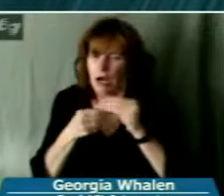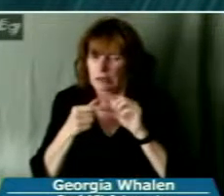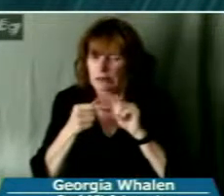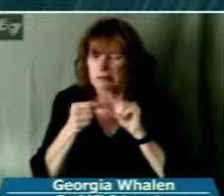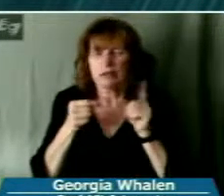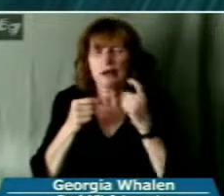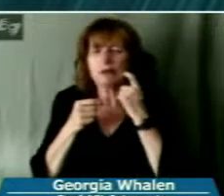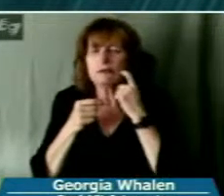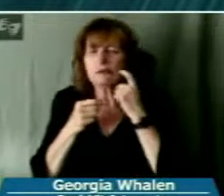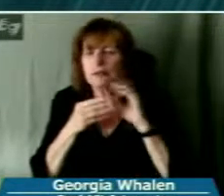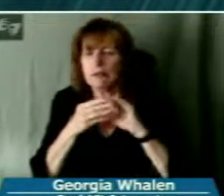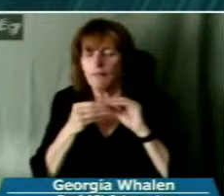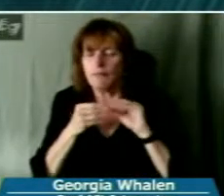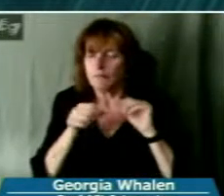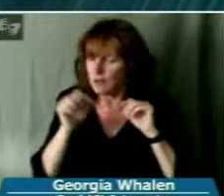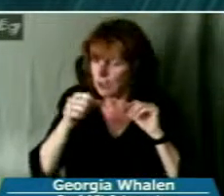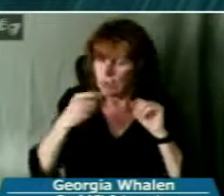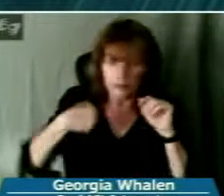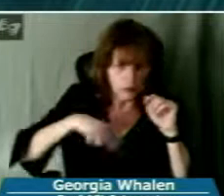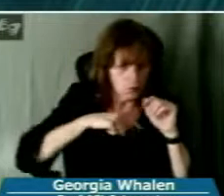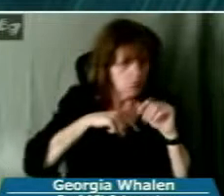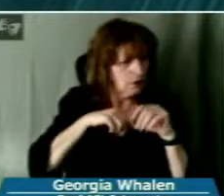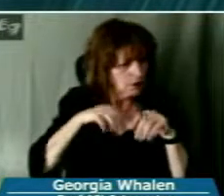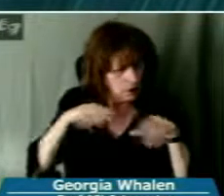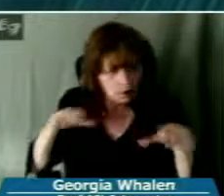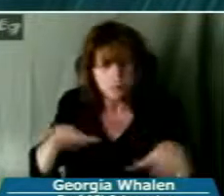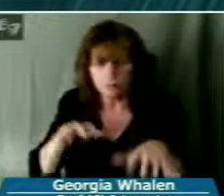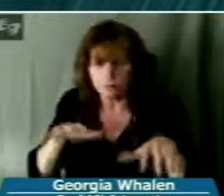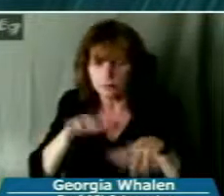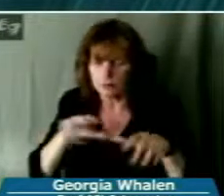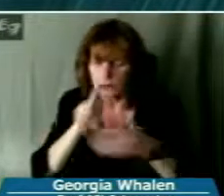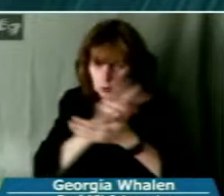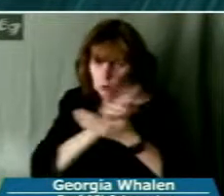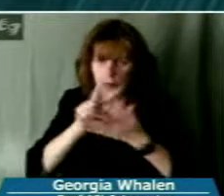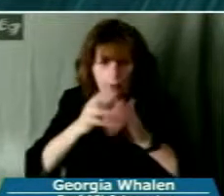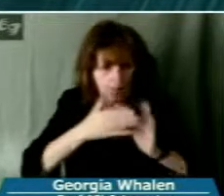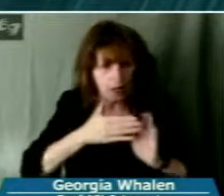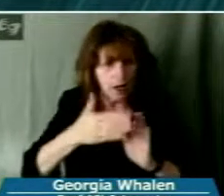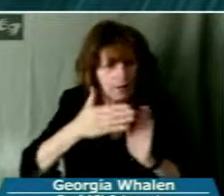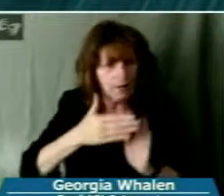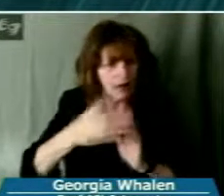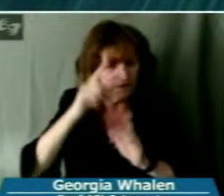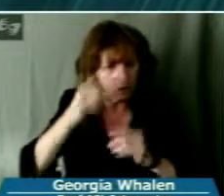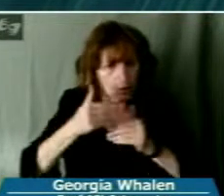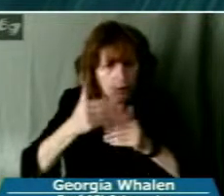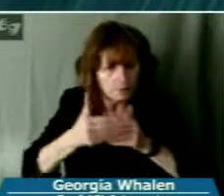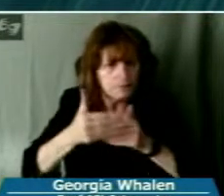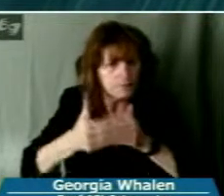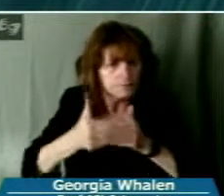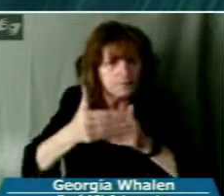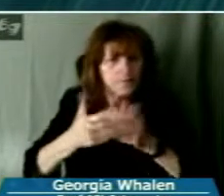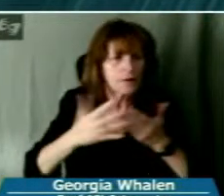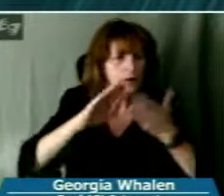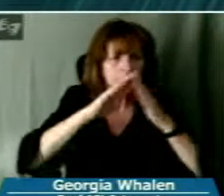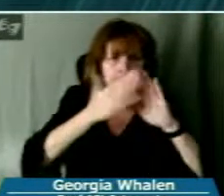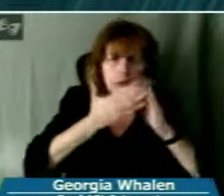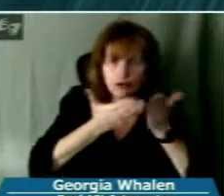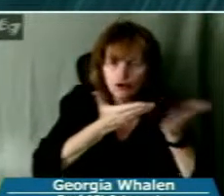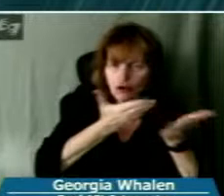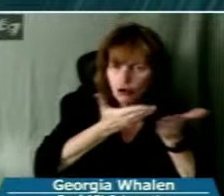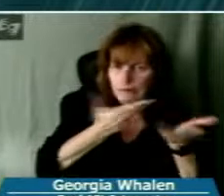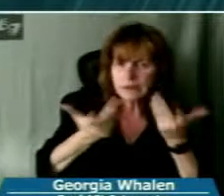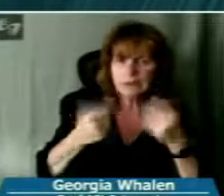have been working very hard over the last couple of weeks on this roadmap to how city services and ultimately we hope